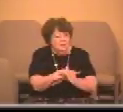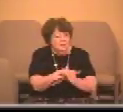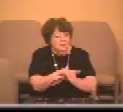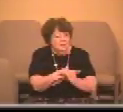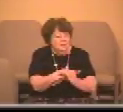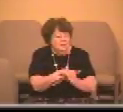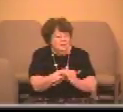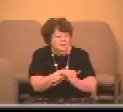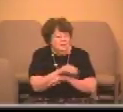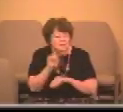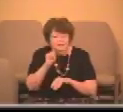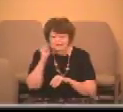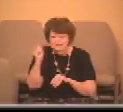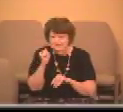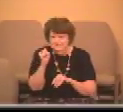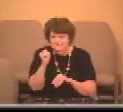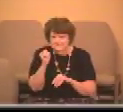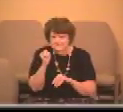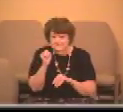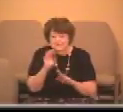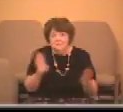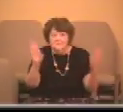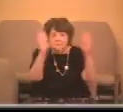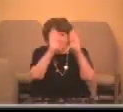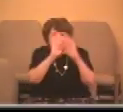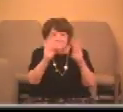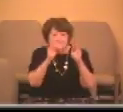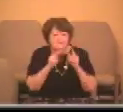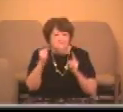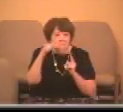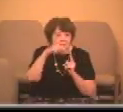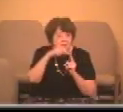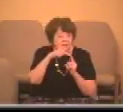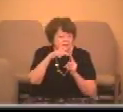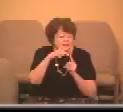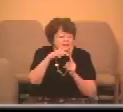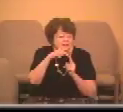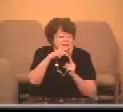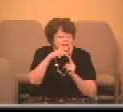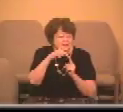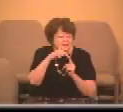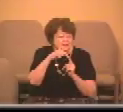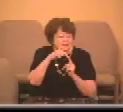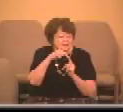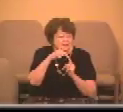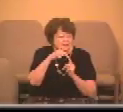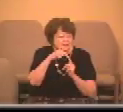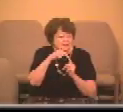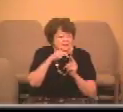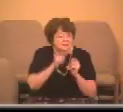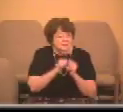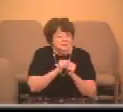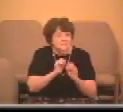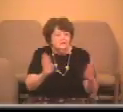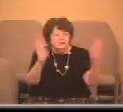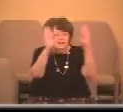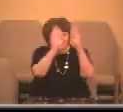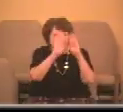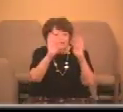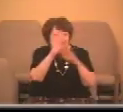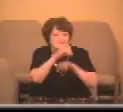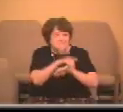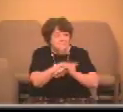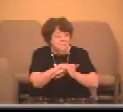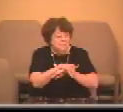through Saturday and straight through Sunday until almost dusk on Sunday evening. And then they have